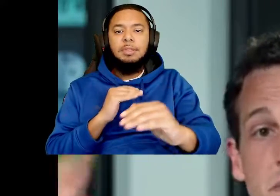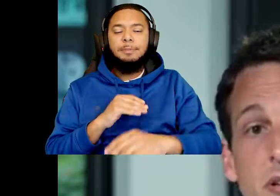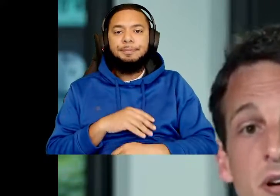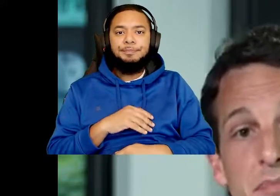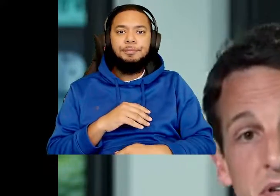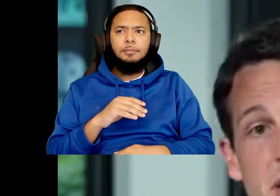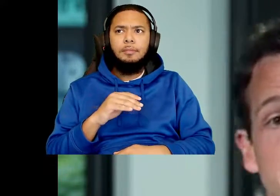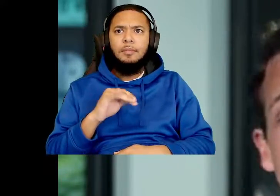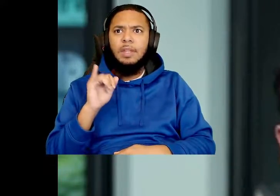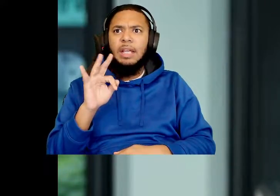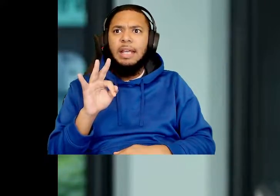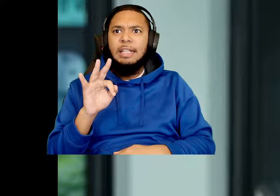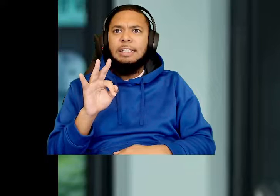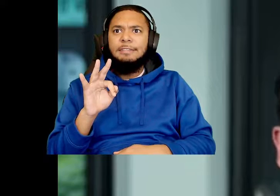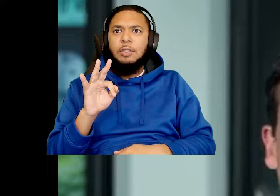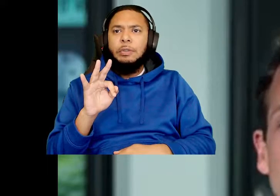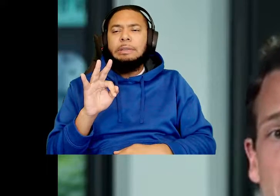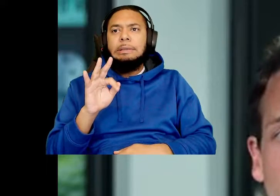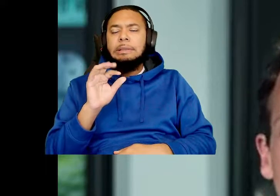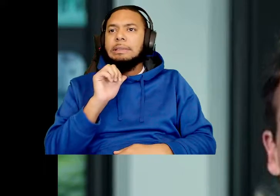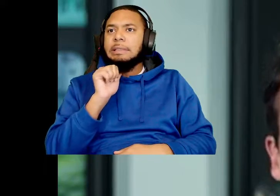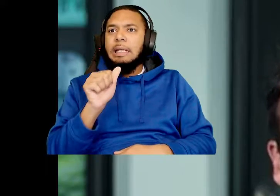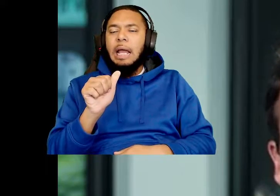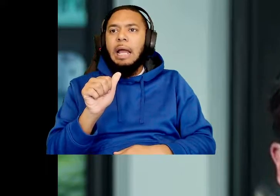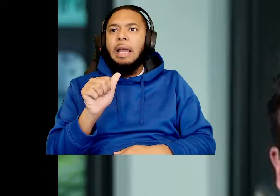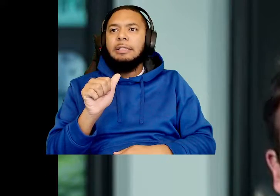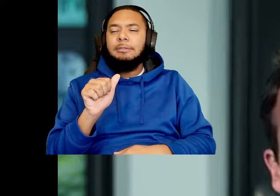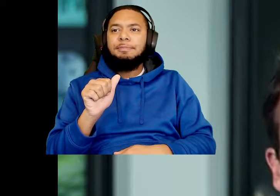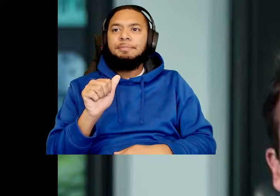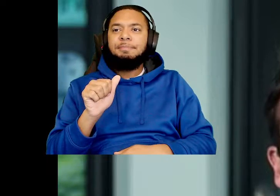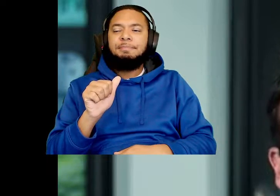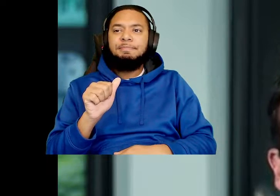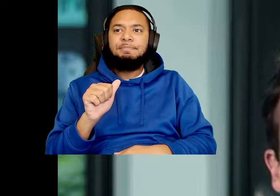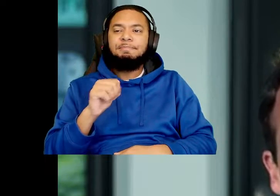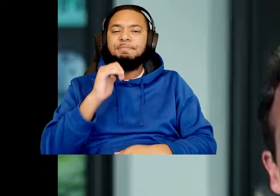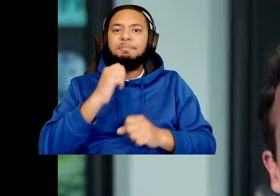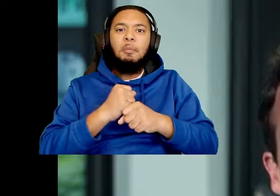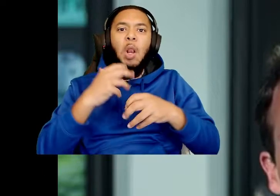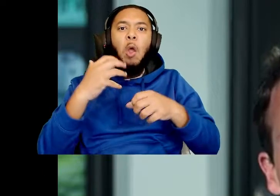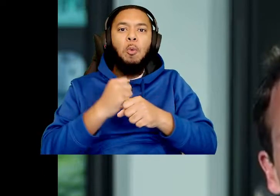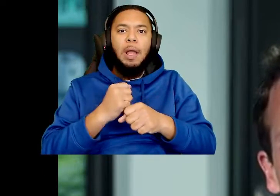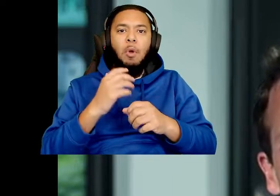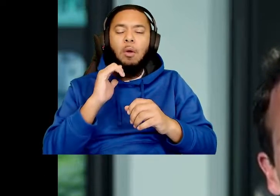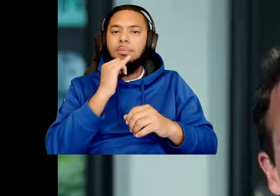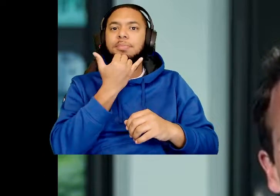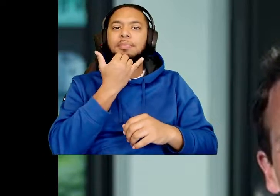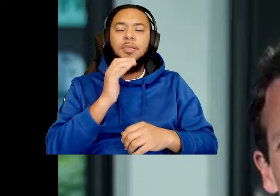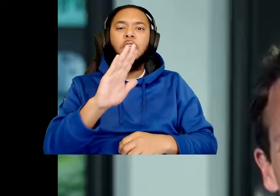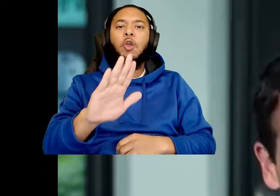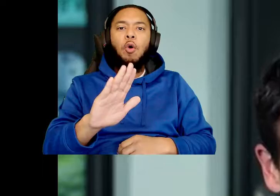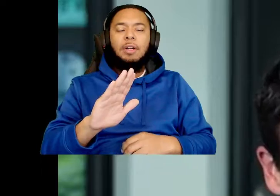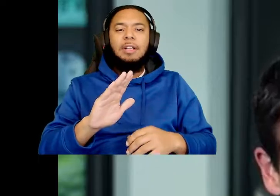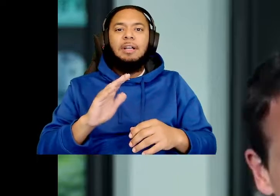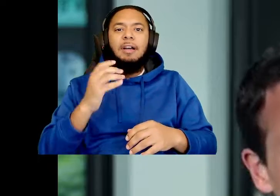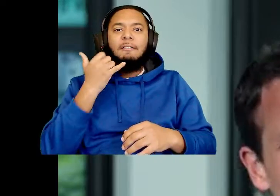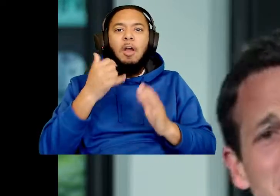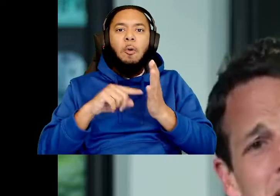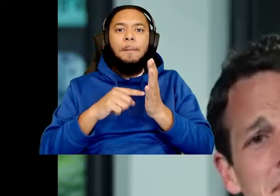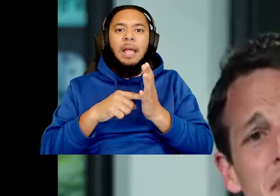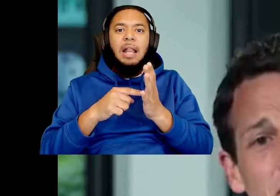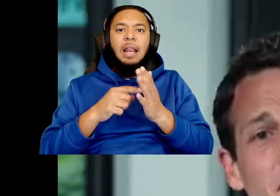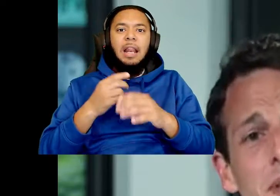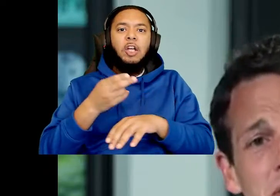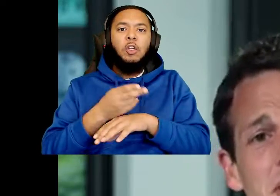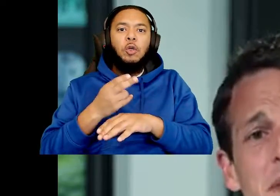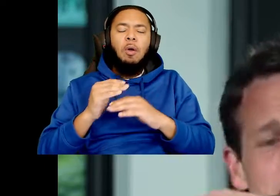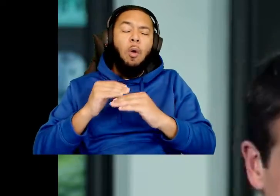you blow up your data plan and are not on Wi-Fi, which I wouldn't suggest. I've had that happen to me. It's really painful. But most of the